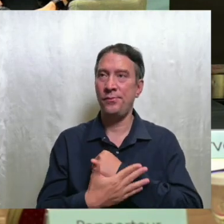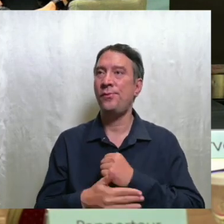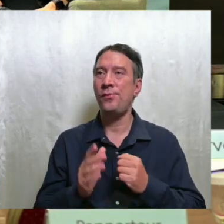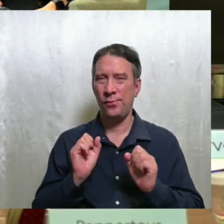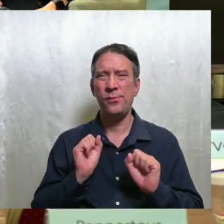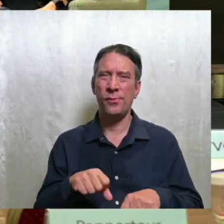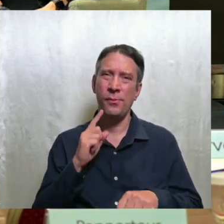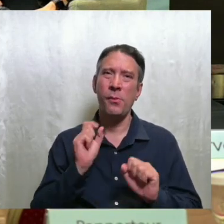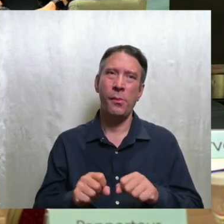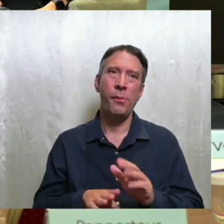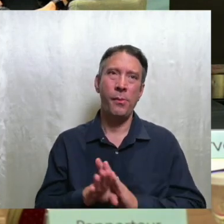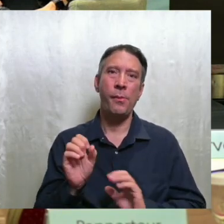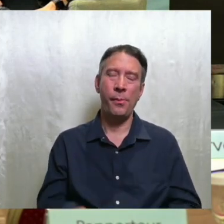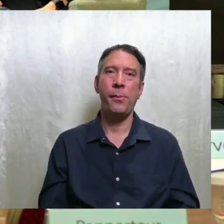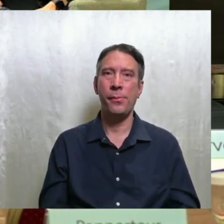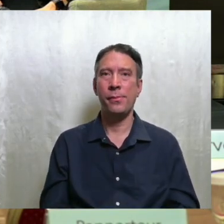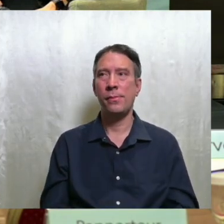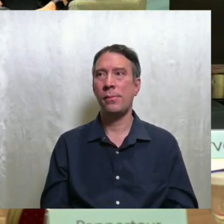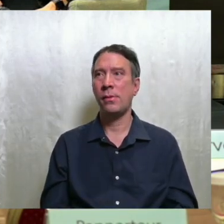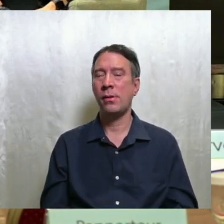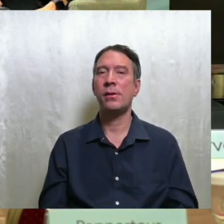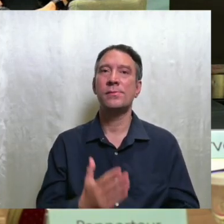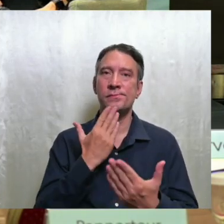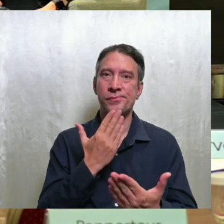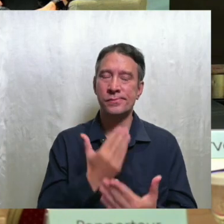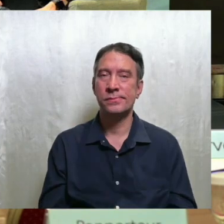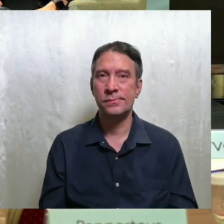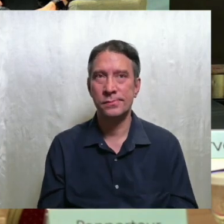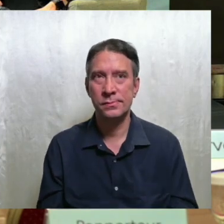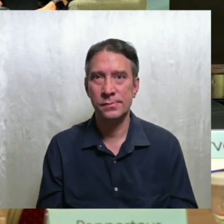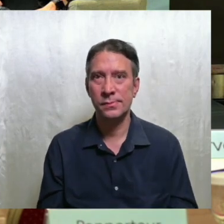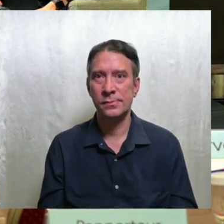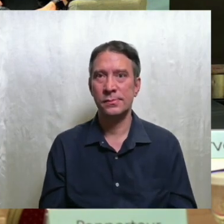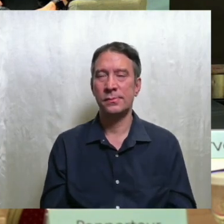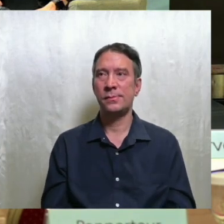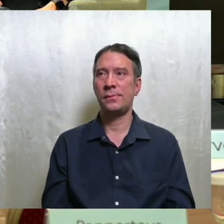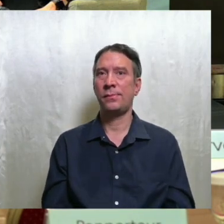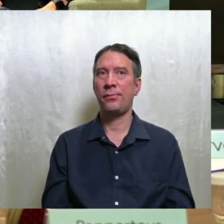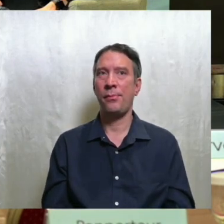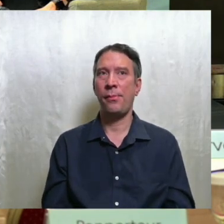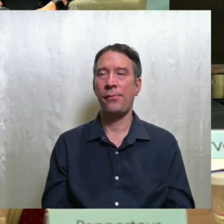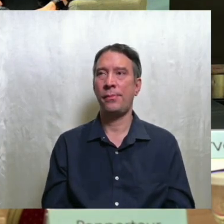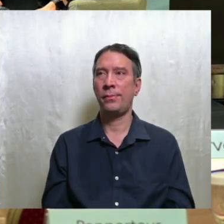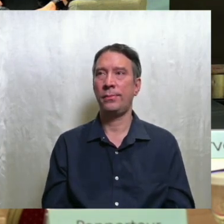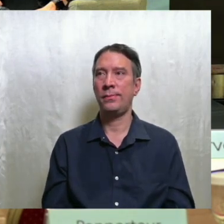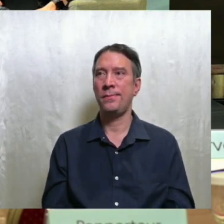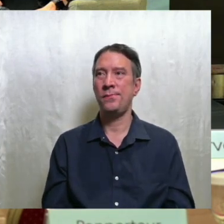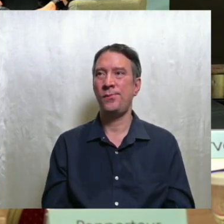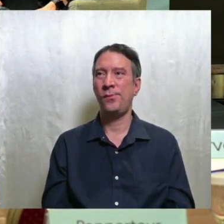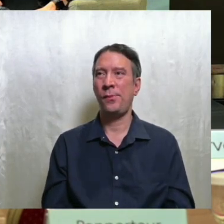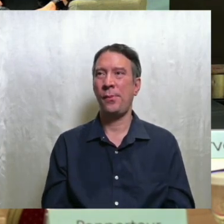Thank you. So a little bit of healthy hesitancy, but also a dose of optimism, because the whole thing is